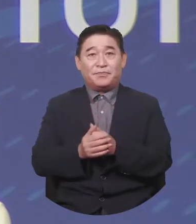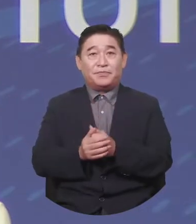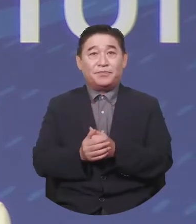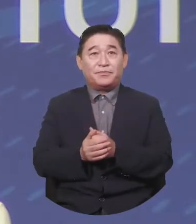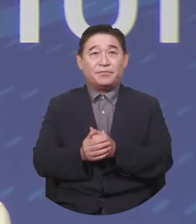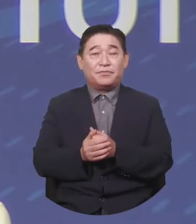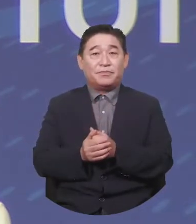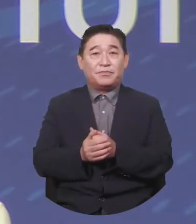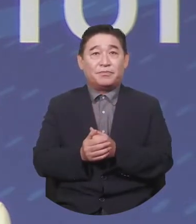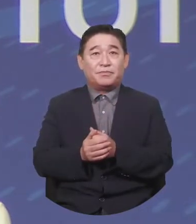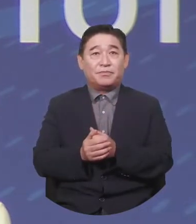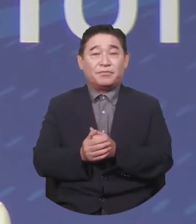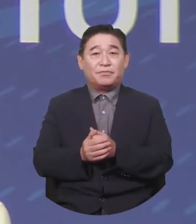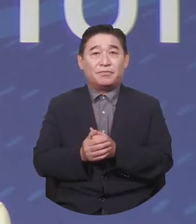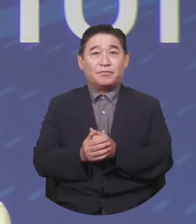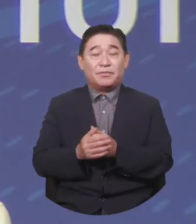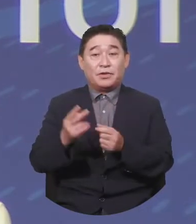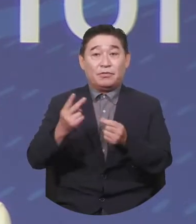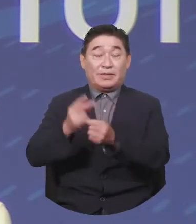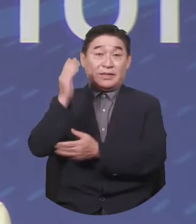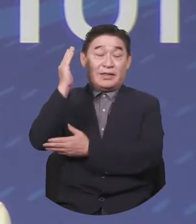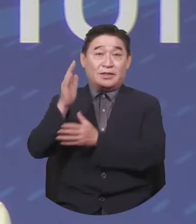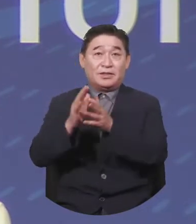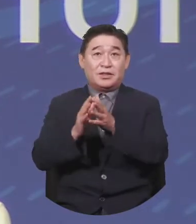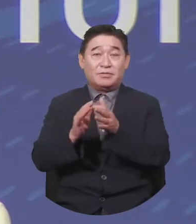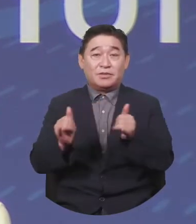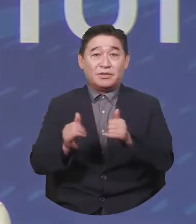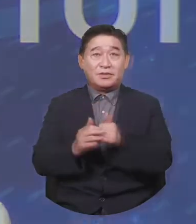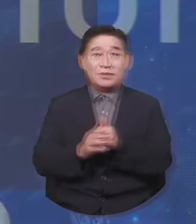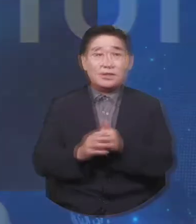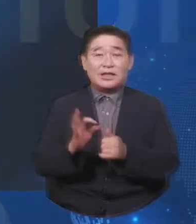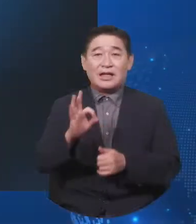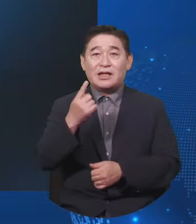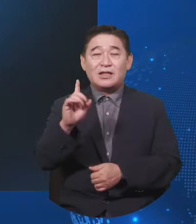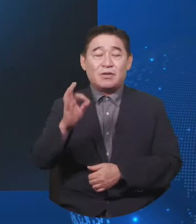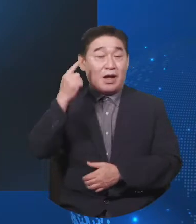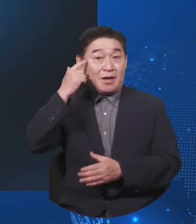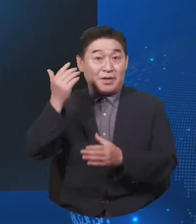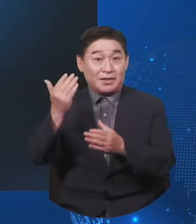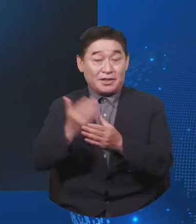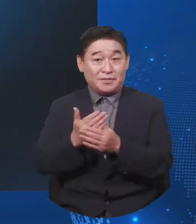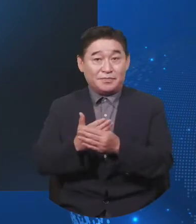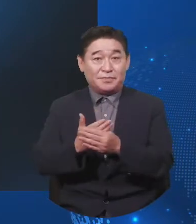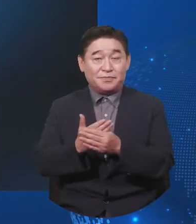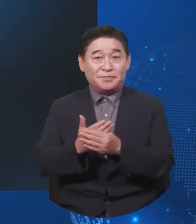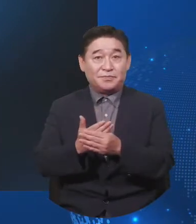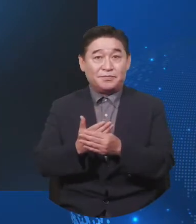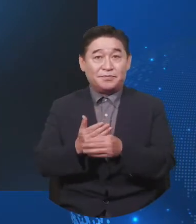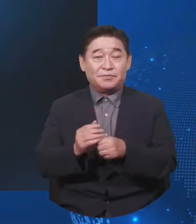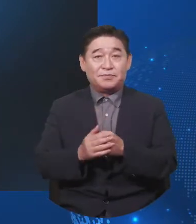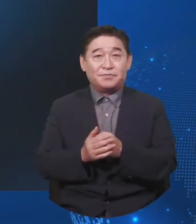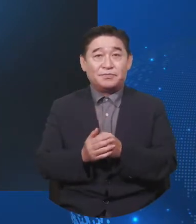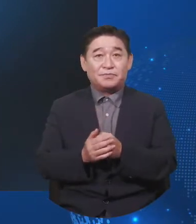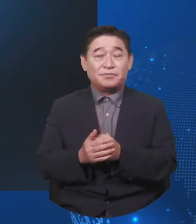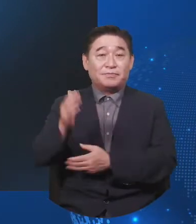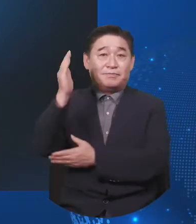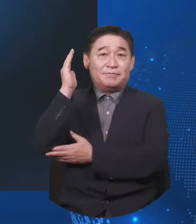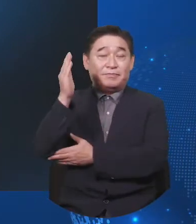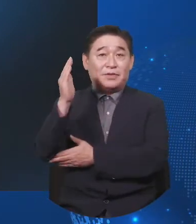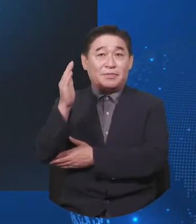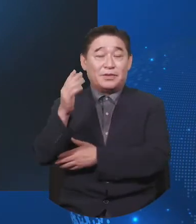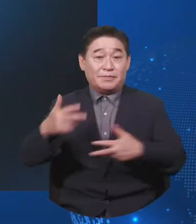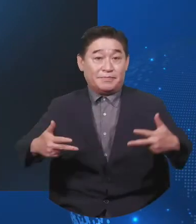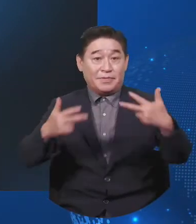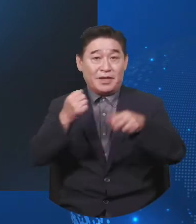gonna turn to second speaker, so Dr. Wang. So Dr. Wang will give her presentation virtually. Yeah.